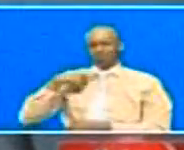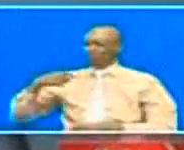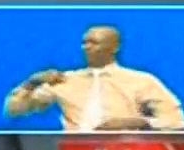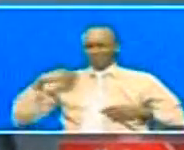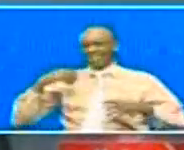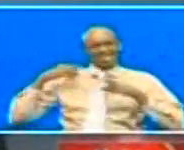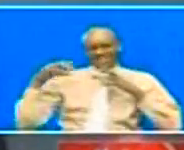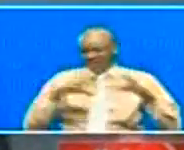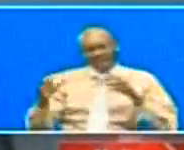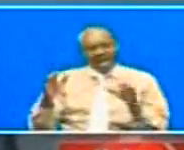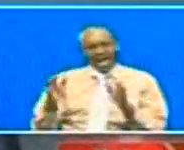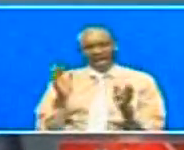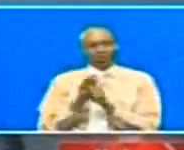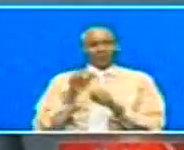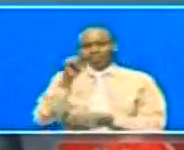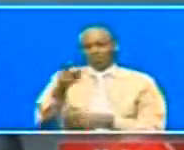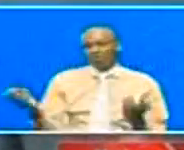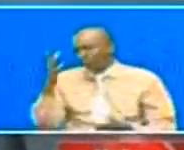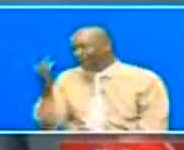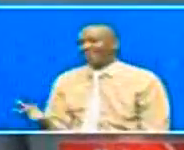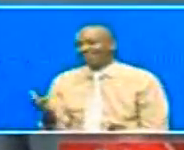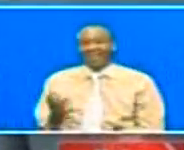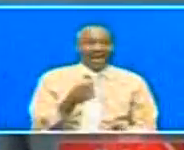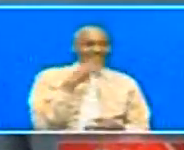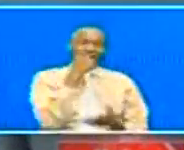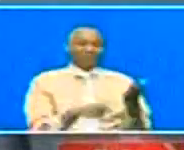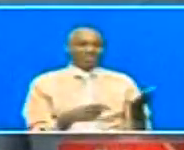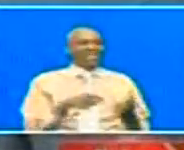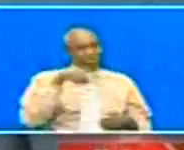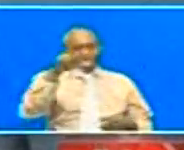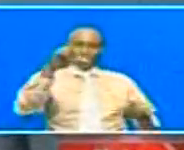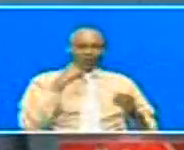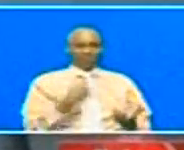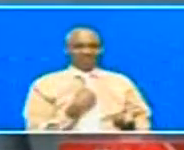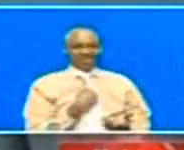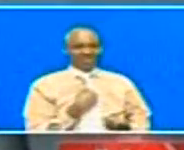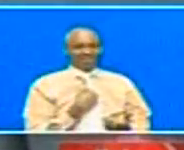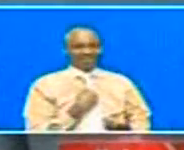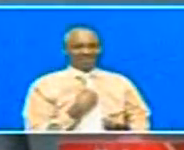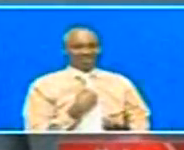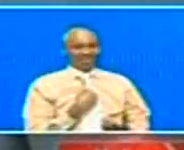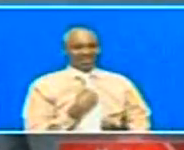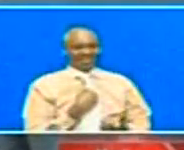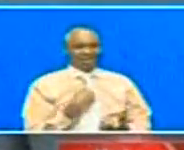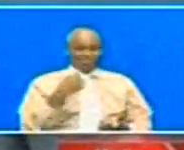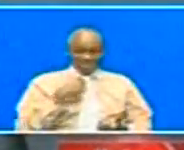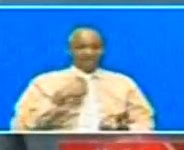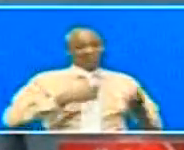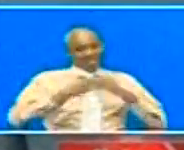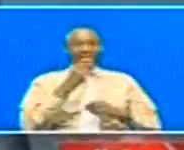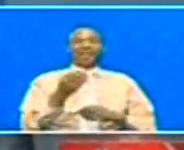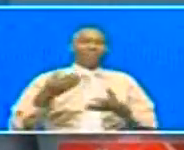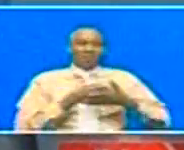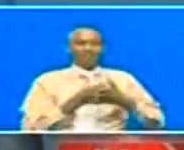you fellow. And I ask, why? Then she says, you told me that I'm selling baby